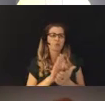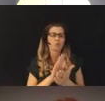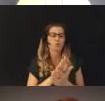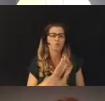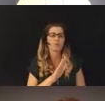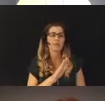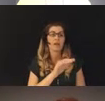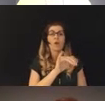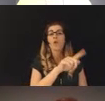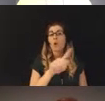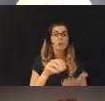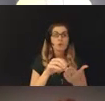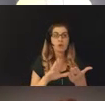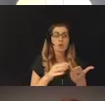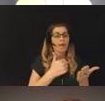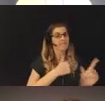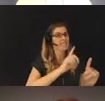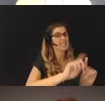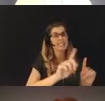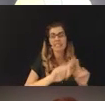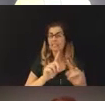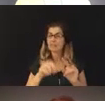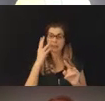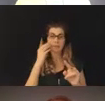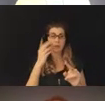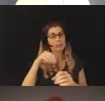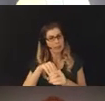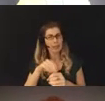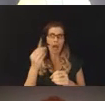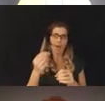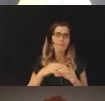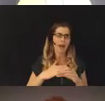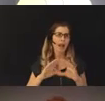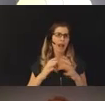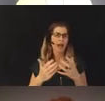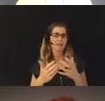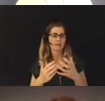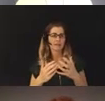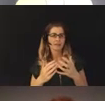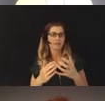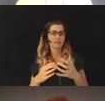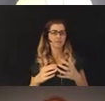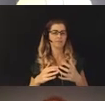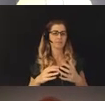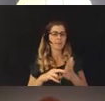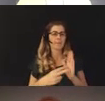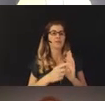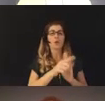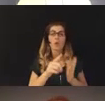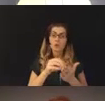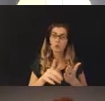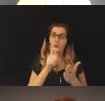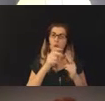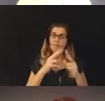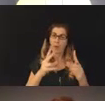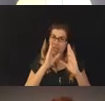represent a diverse array of experiences both within and outside of my classroom. This includes extremely attentive, engaged students, students who are off to